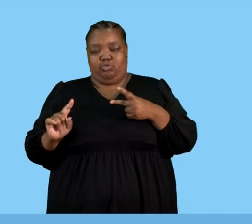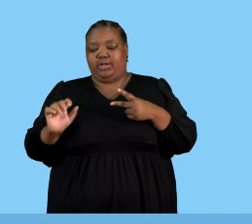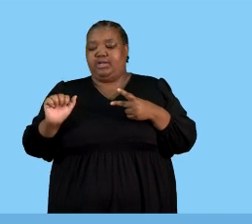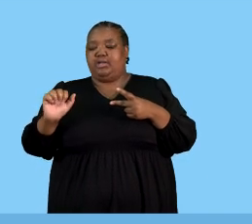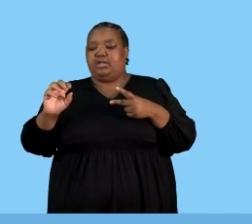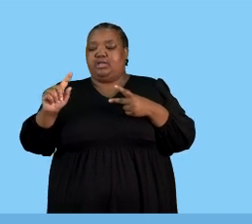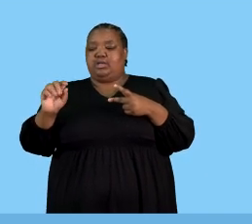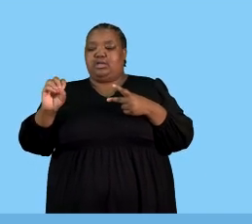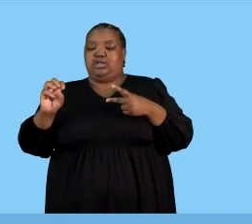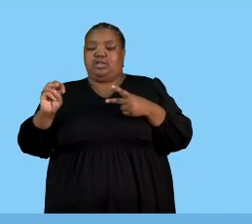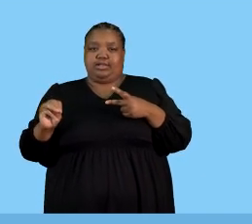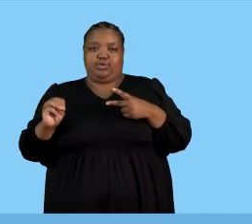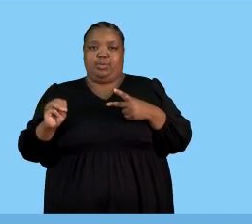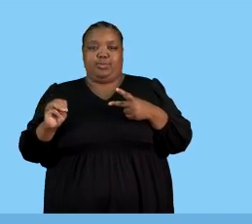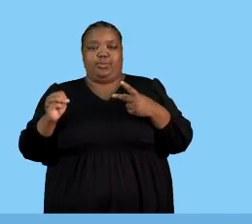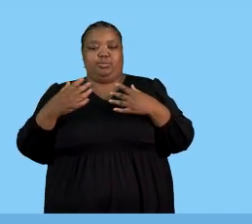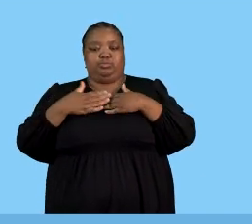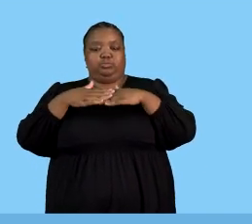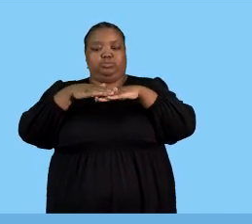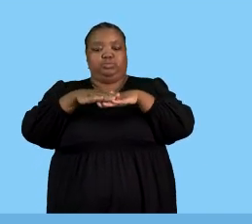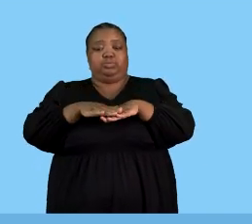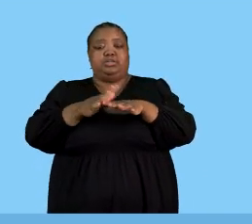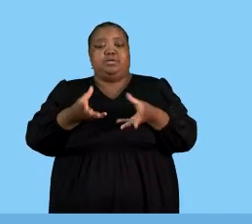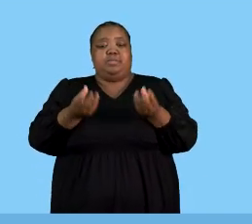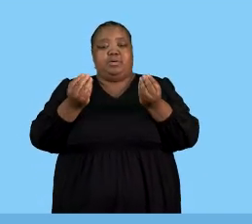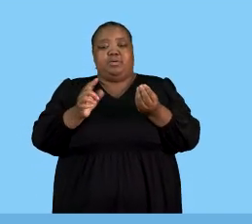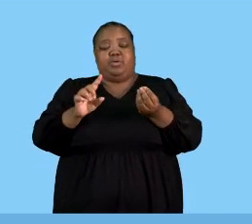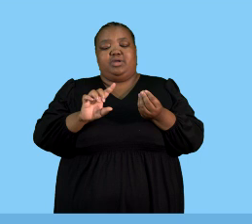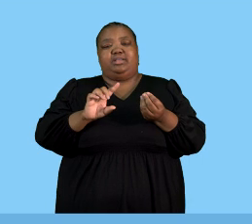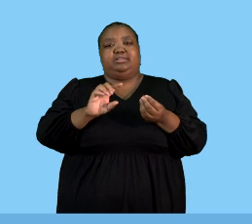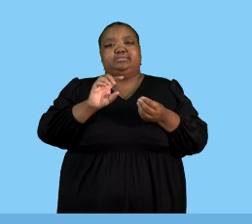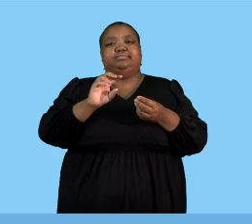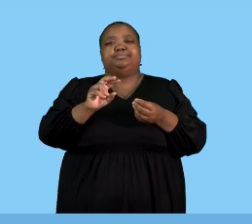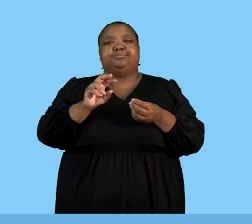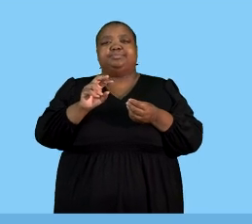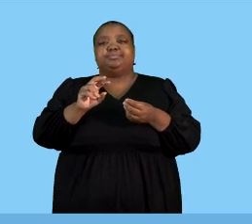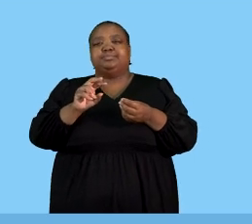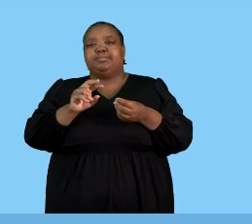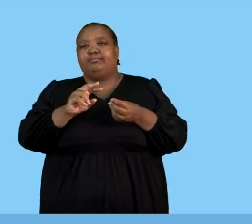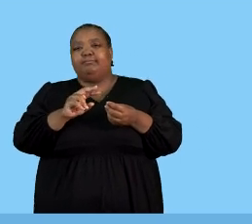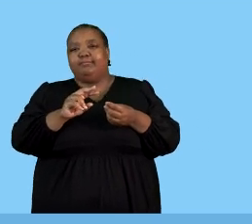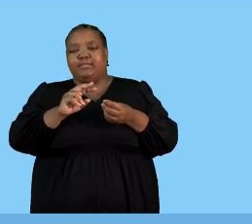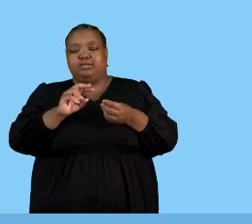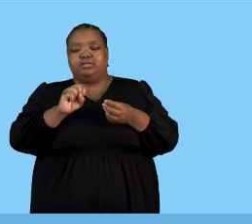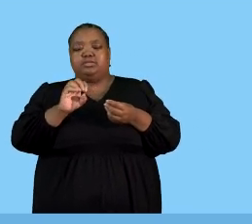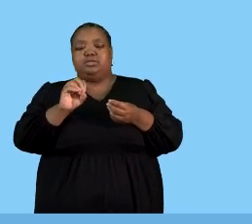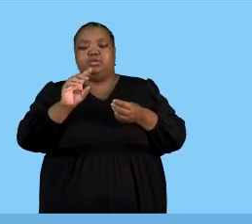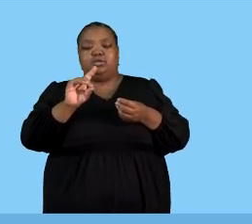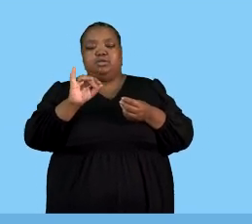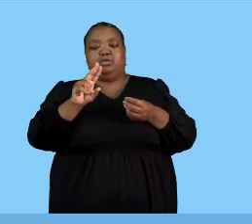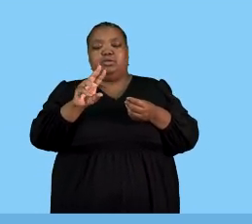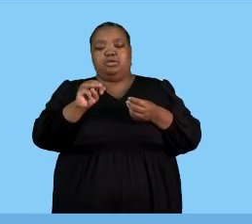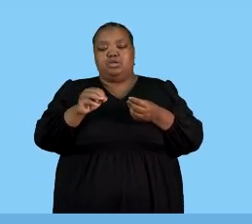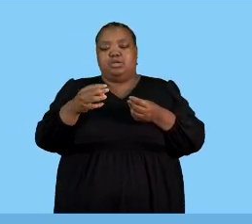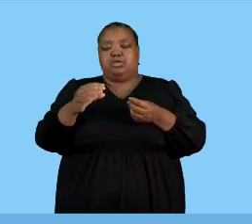that means one sodium atom is going to react with one chlorine atom to form sodium chloride. But remember that